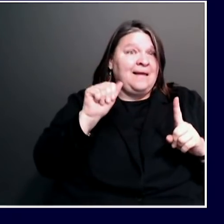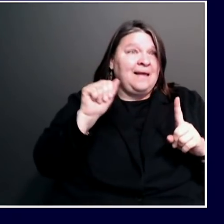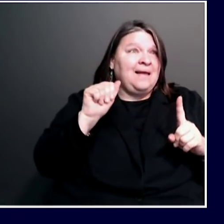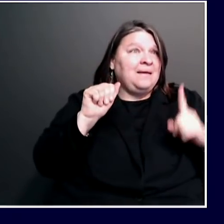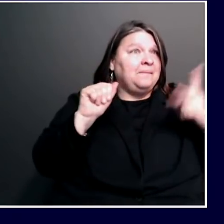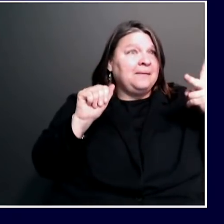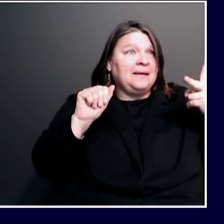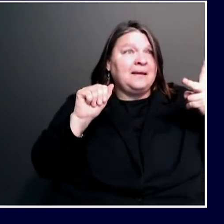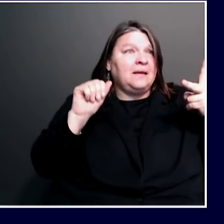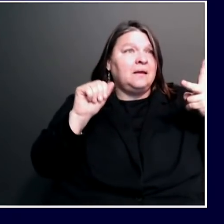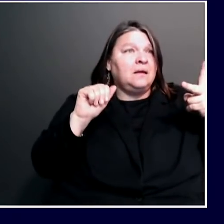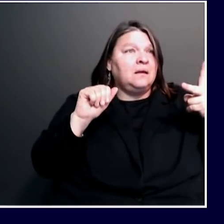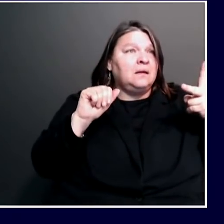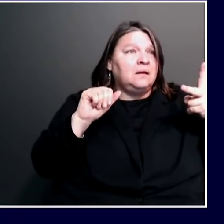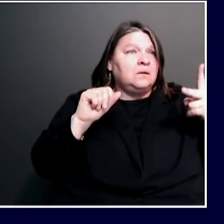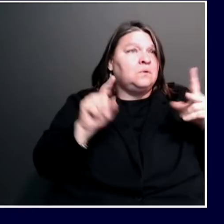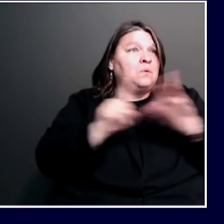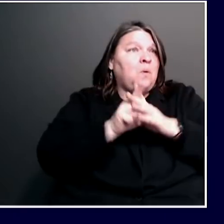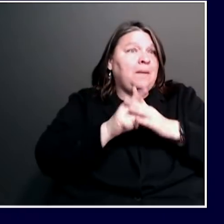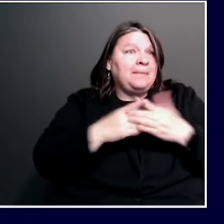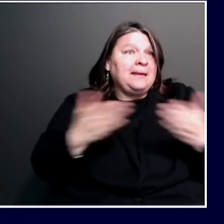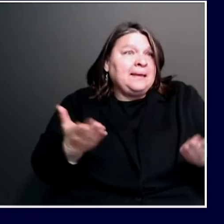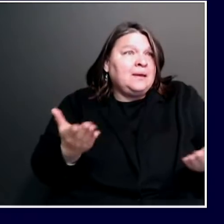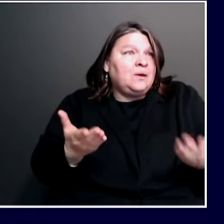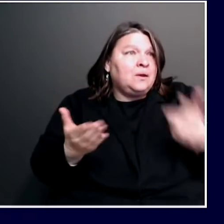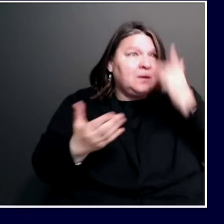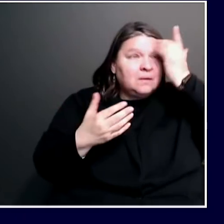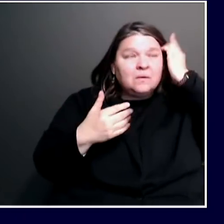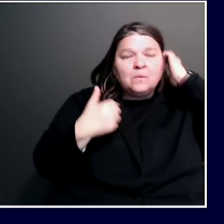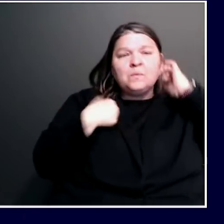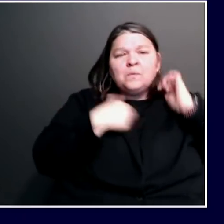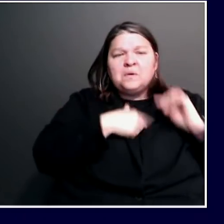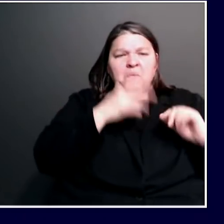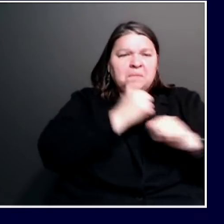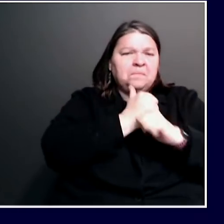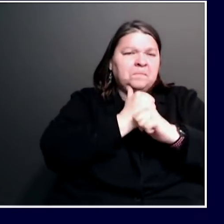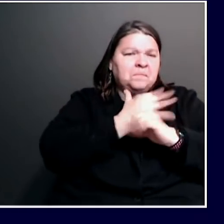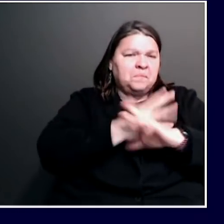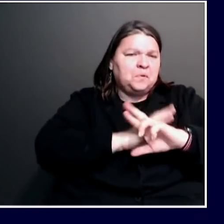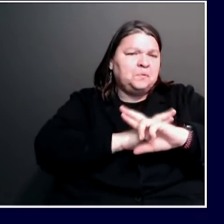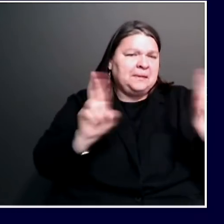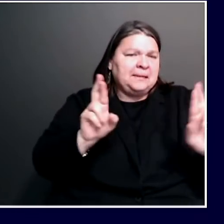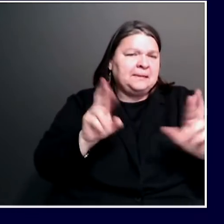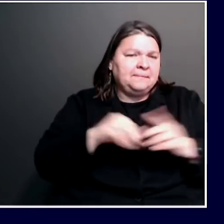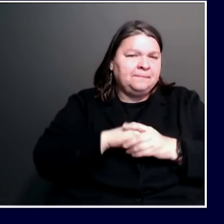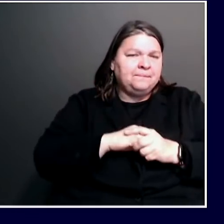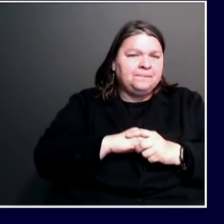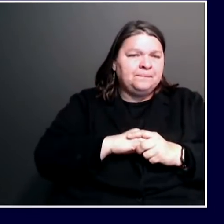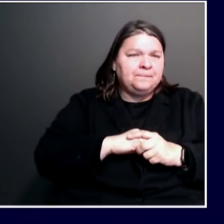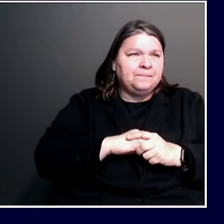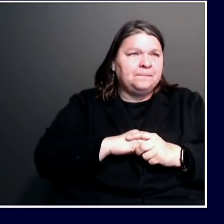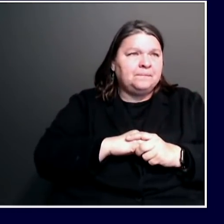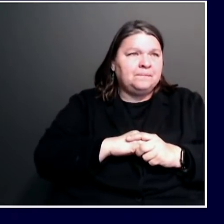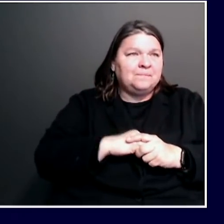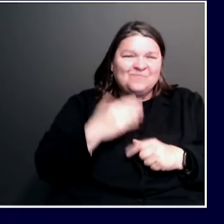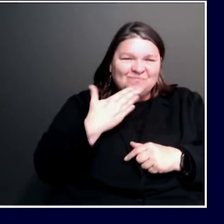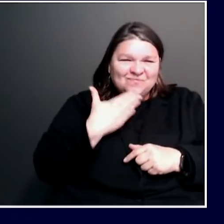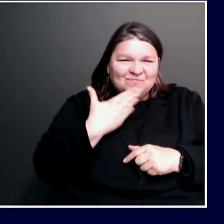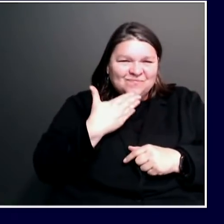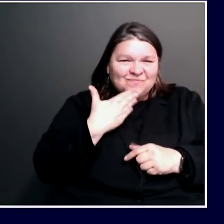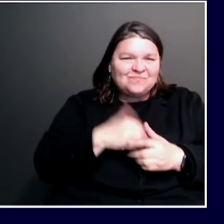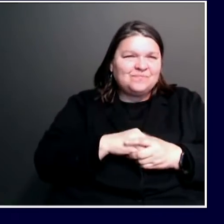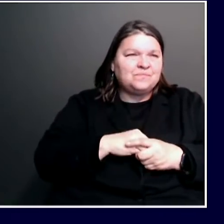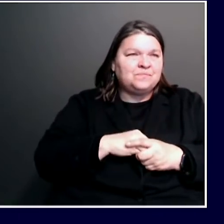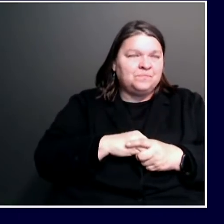gain a foothold in the manner that it has in a few places where it's been spreading. Okay, well, that segues well into my second question,